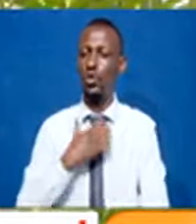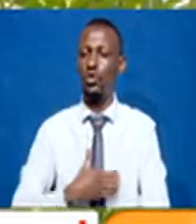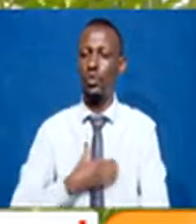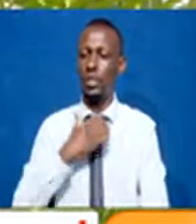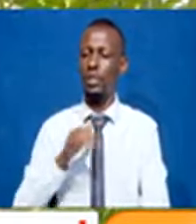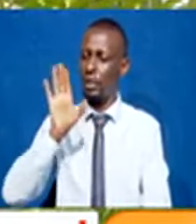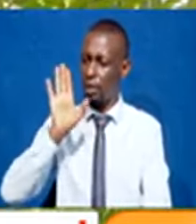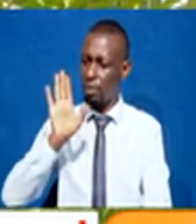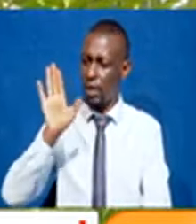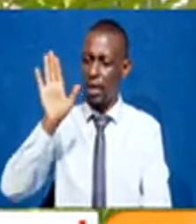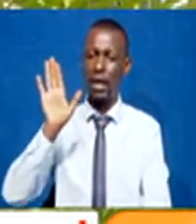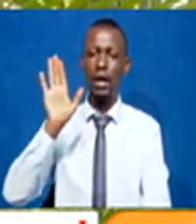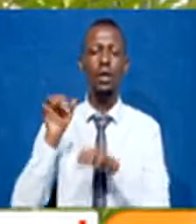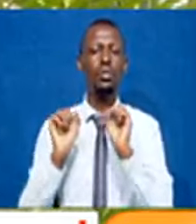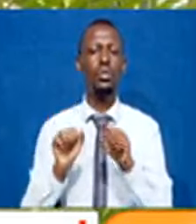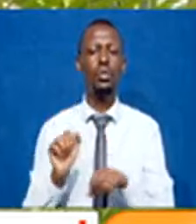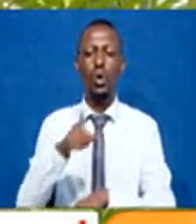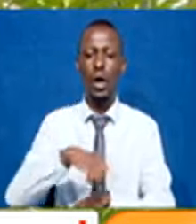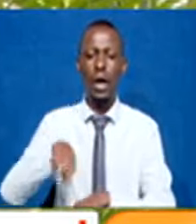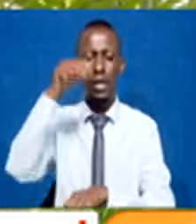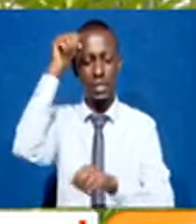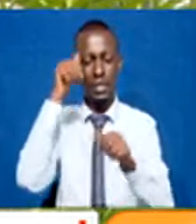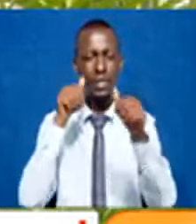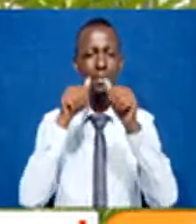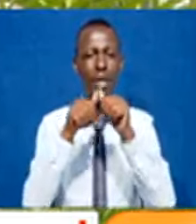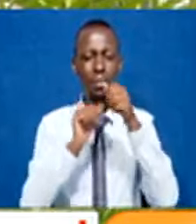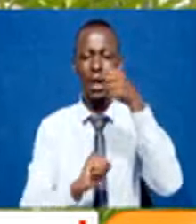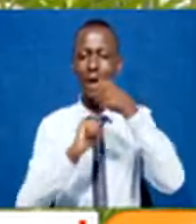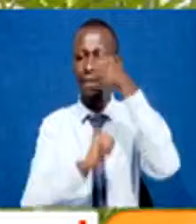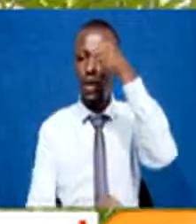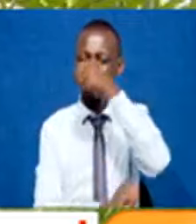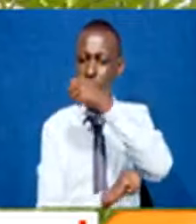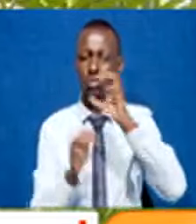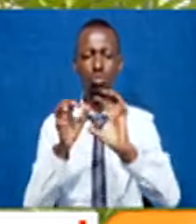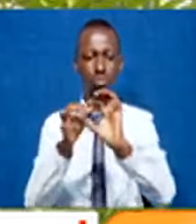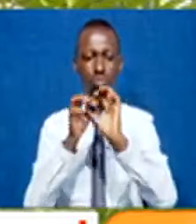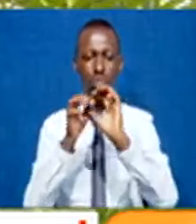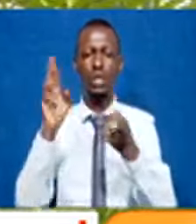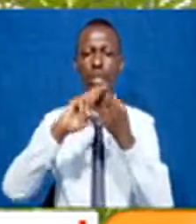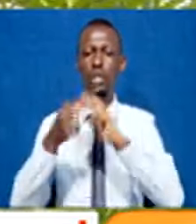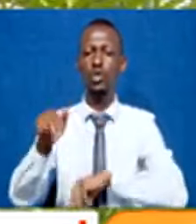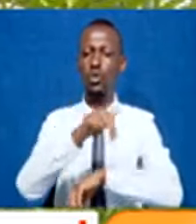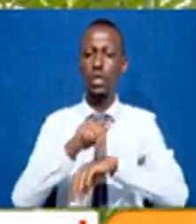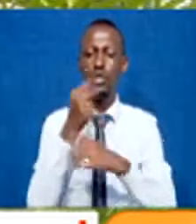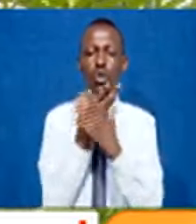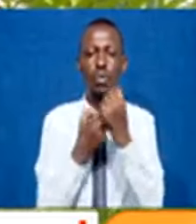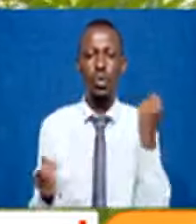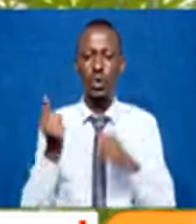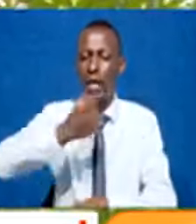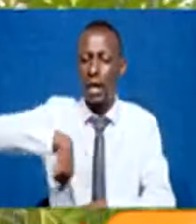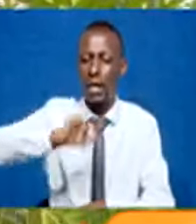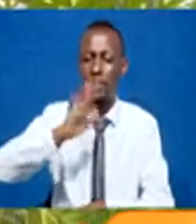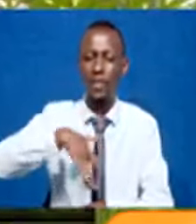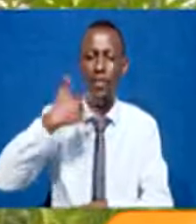us of the deep foundations of the relations between our nations. It has motivated us